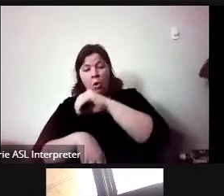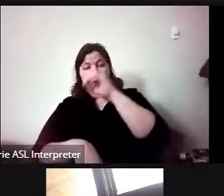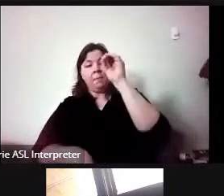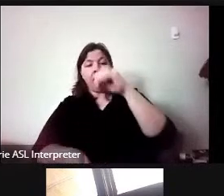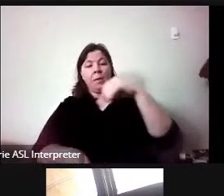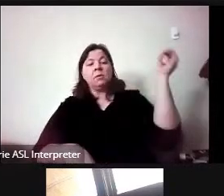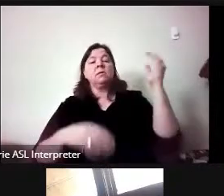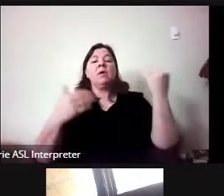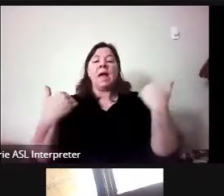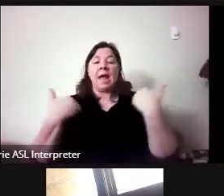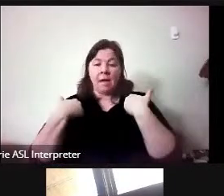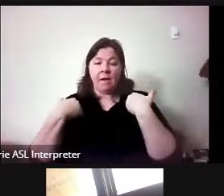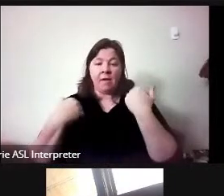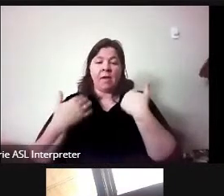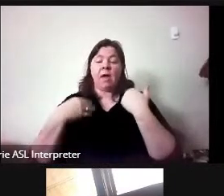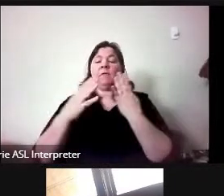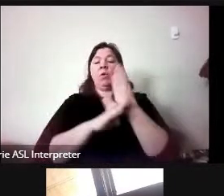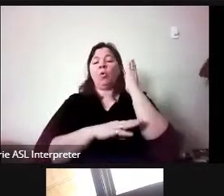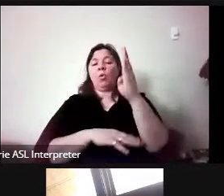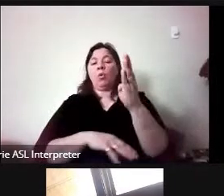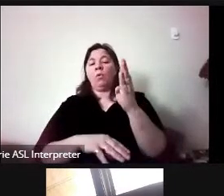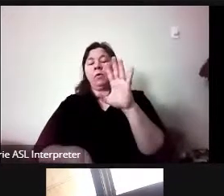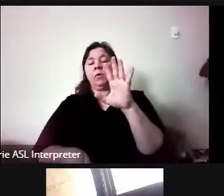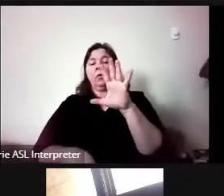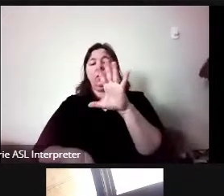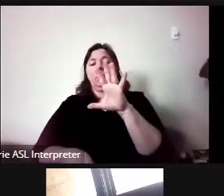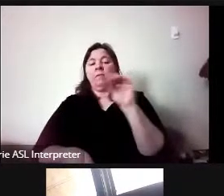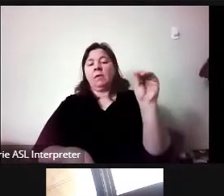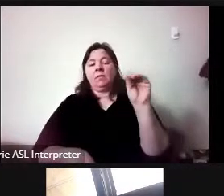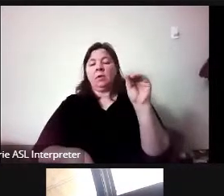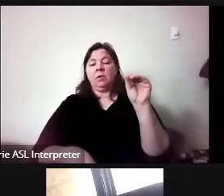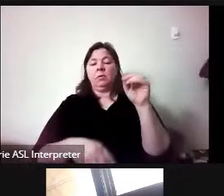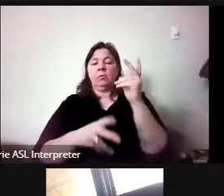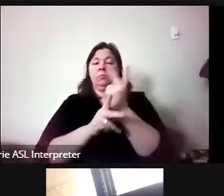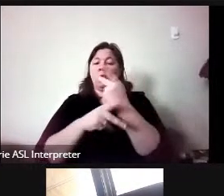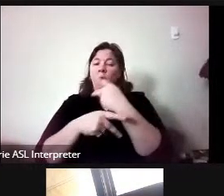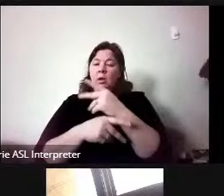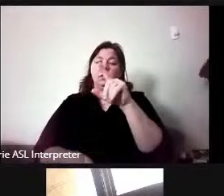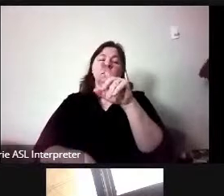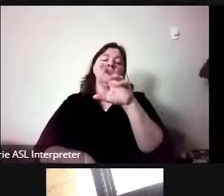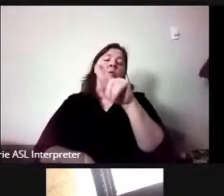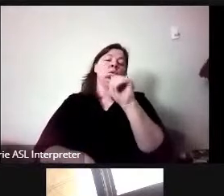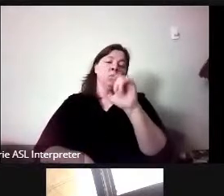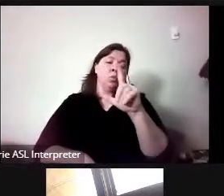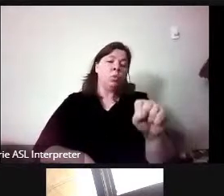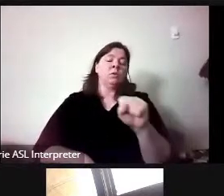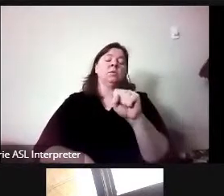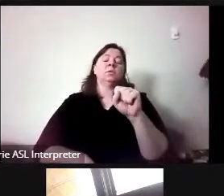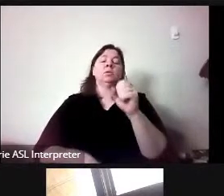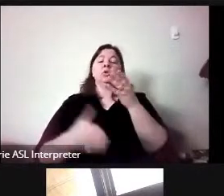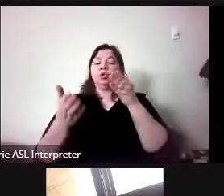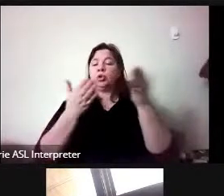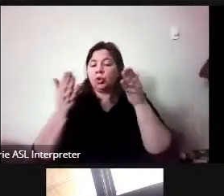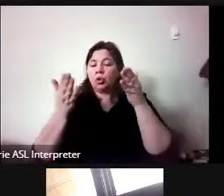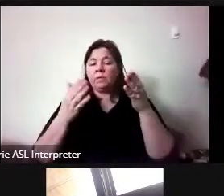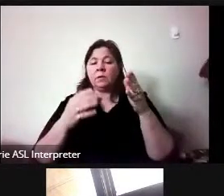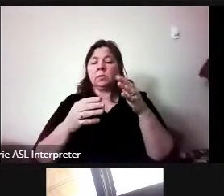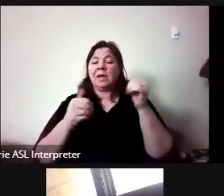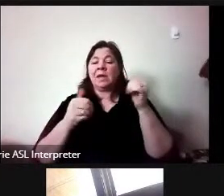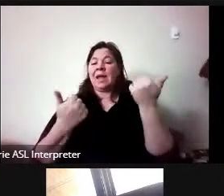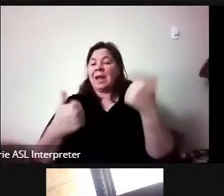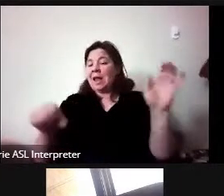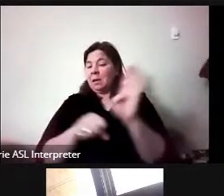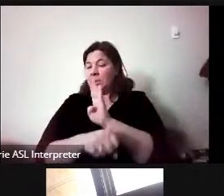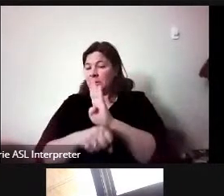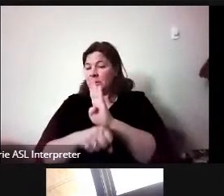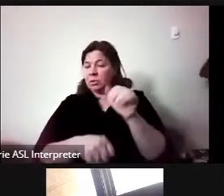over 50 products and services and tools. Every tool that any business, yourself as an individual